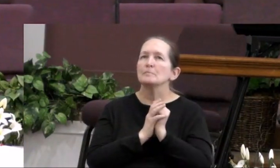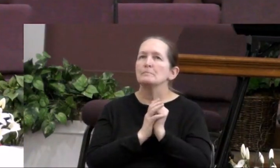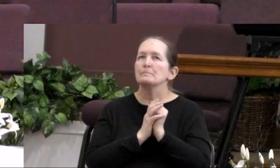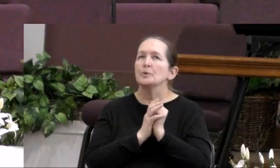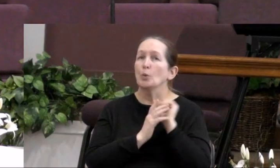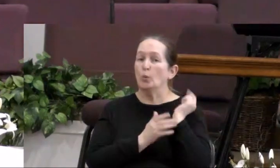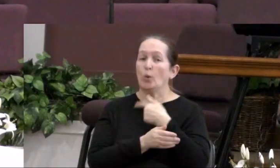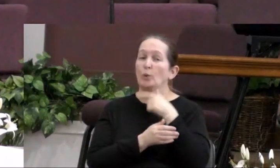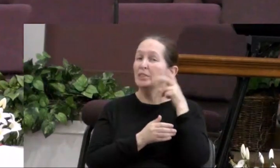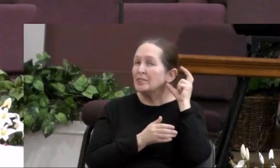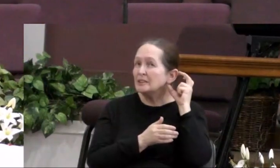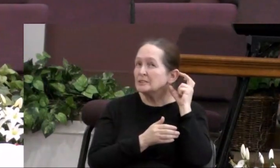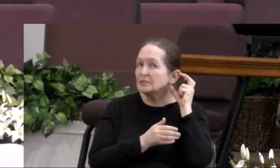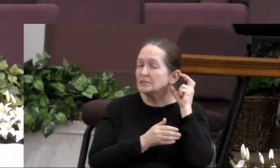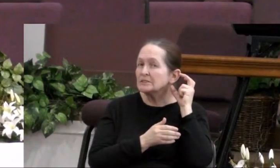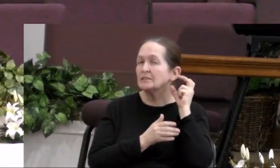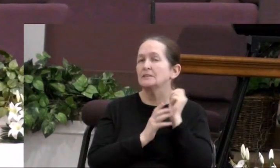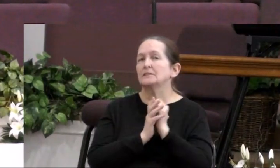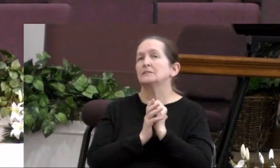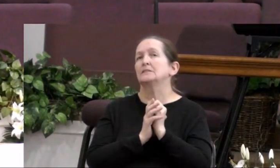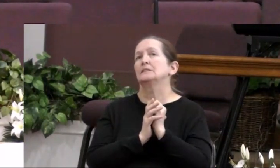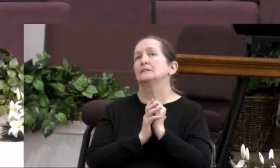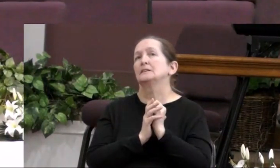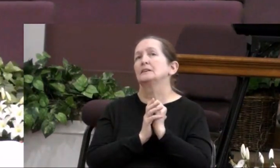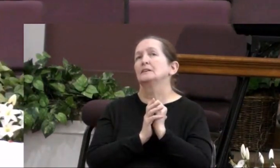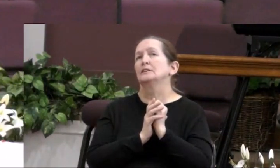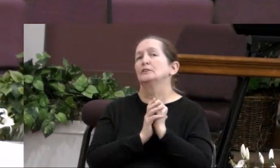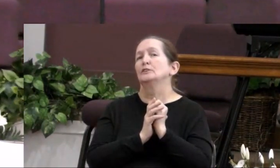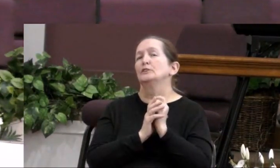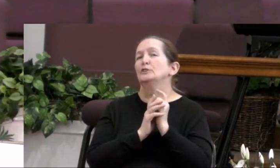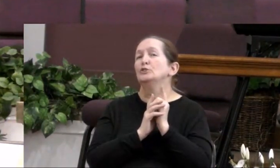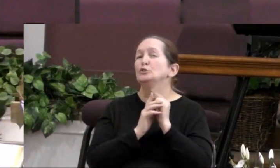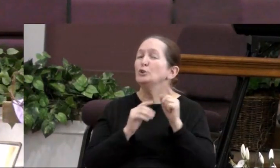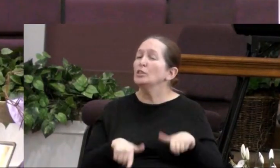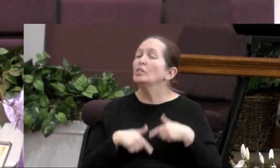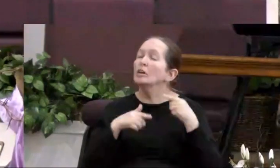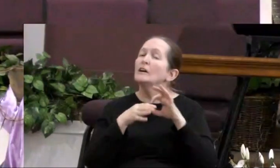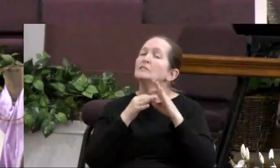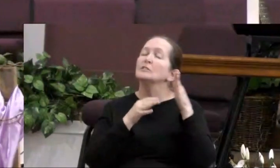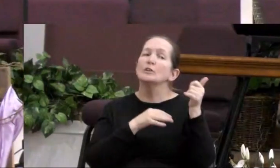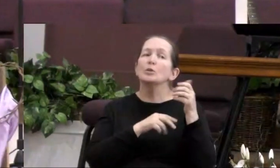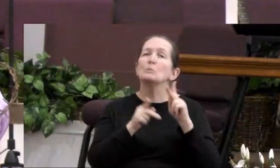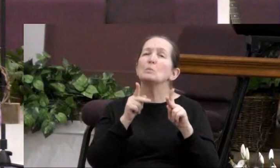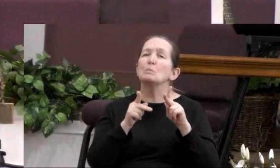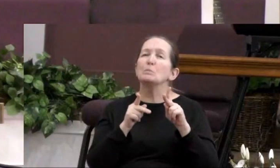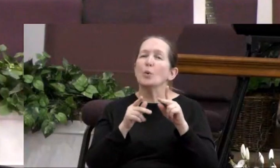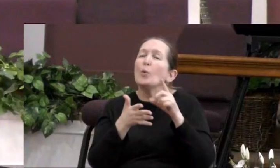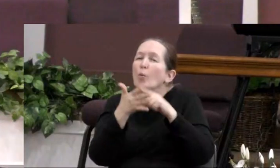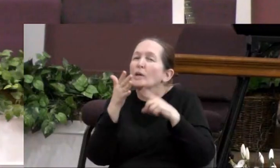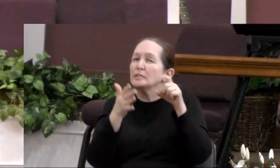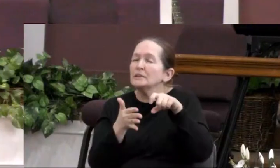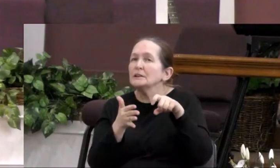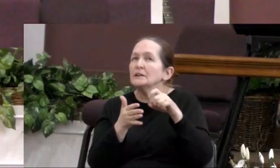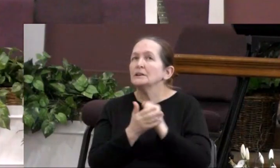Will we listen to the lives of other people, of what they are needing,